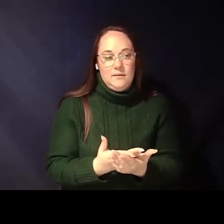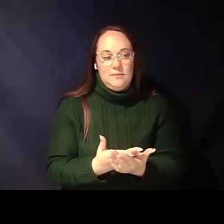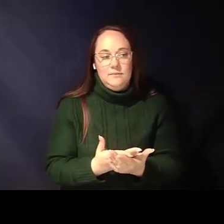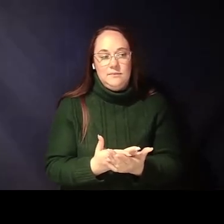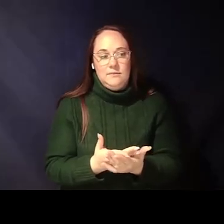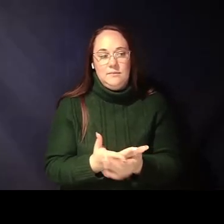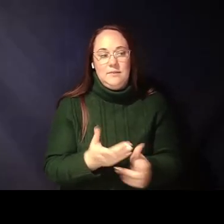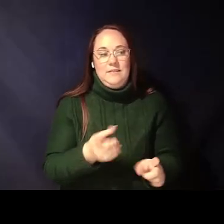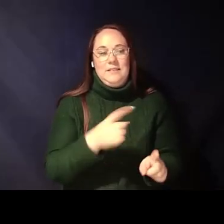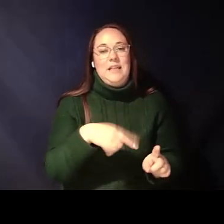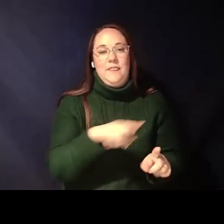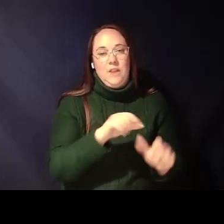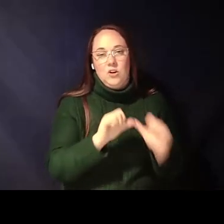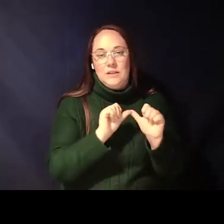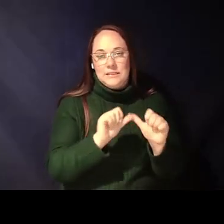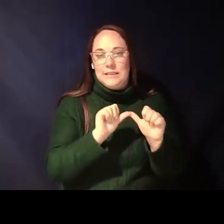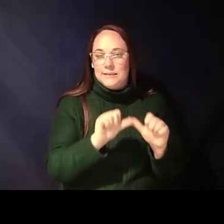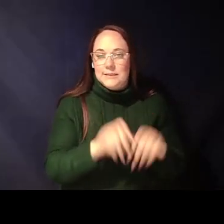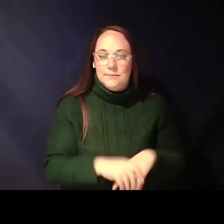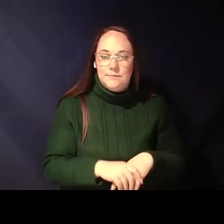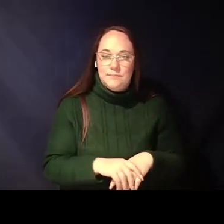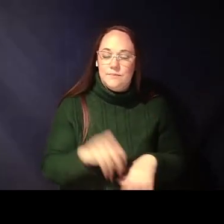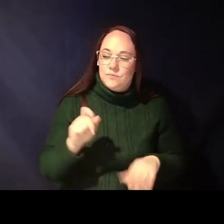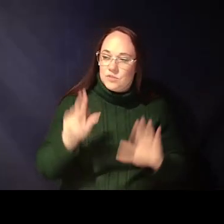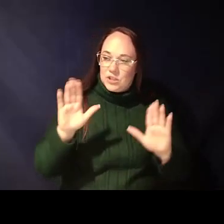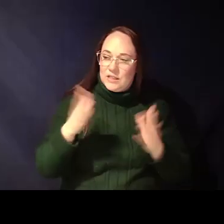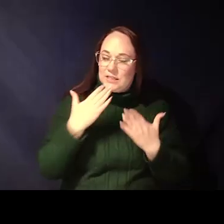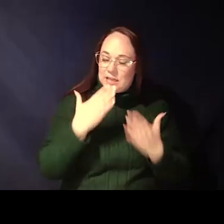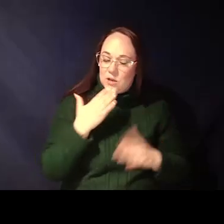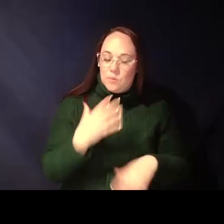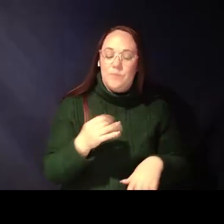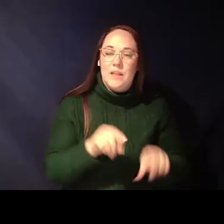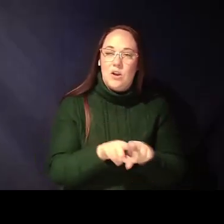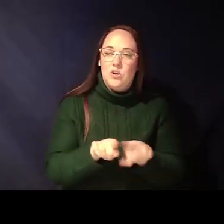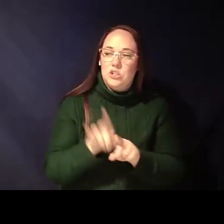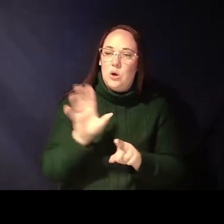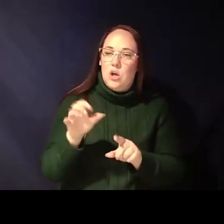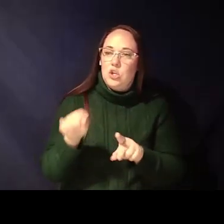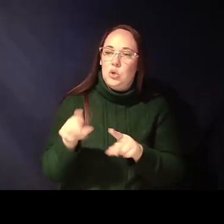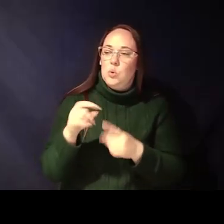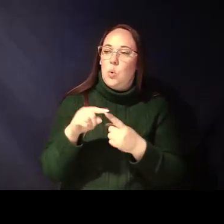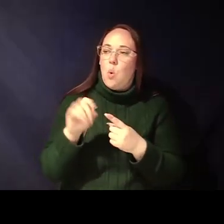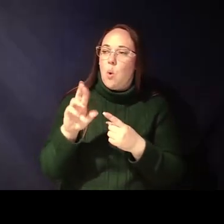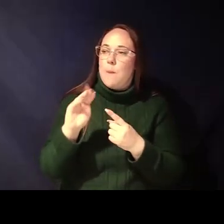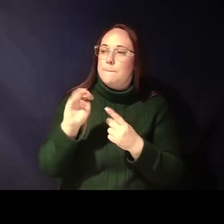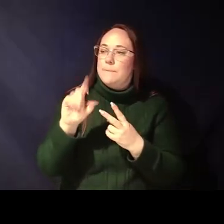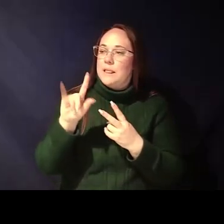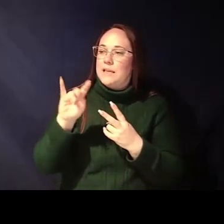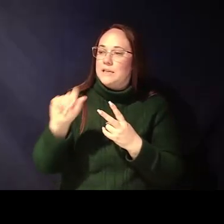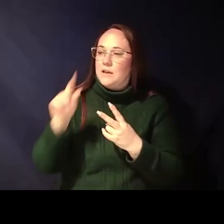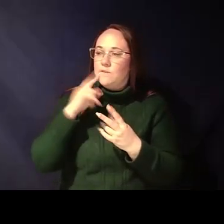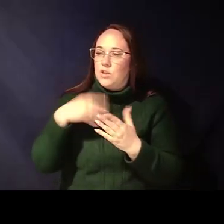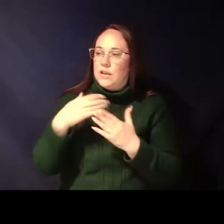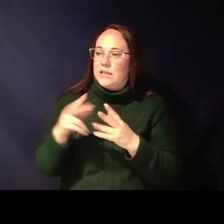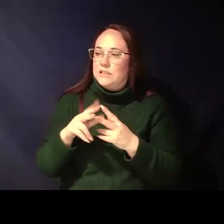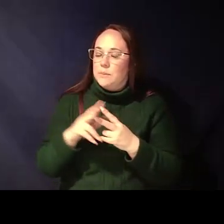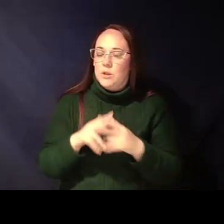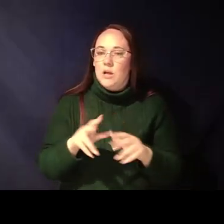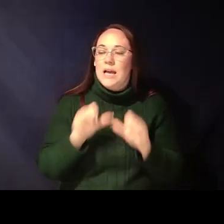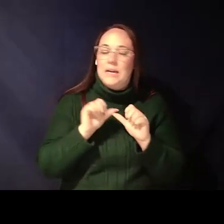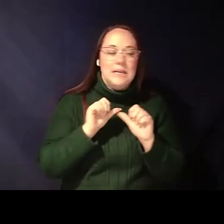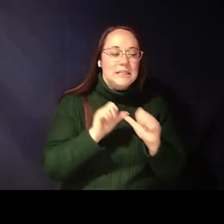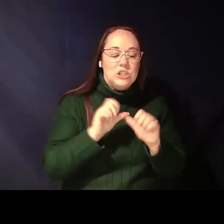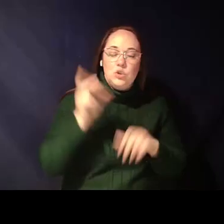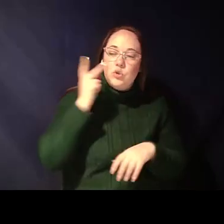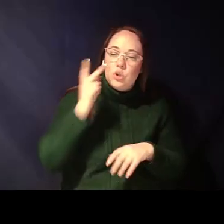that they are consistent. Great. Thank you, Kevin. And I'll stay with either you or Melinda on these next couple. Continue to look at what data